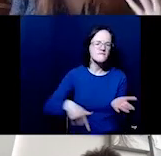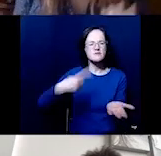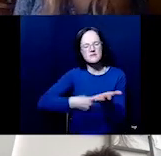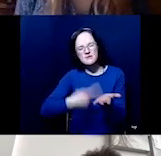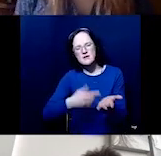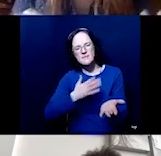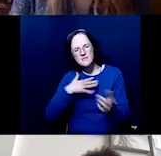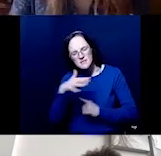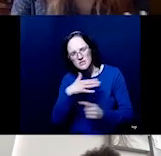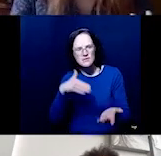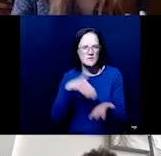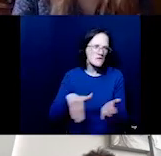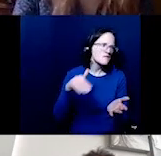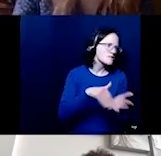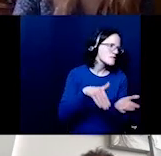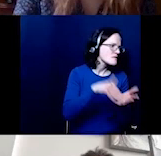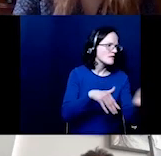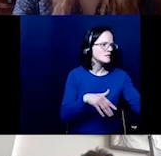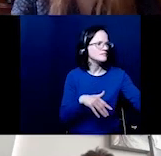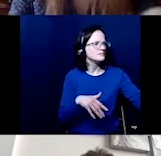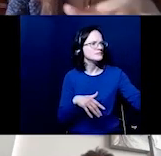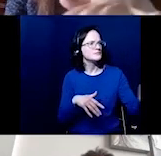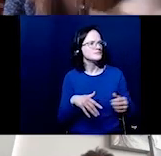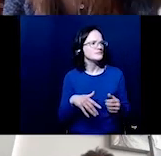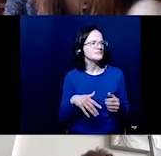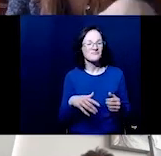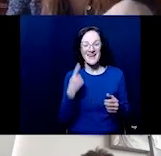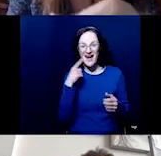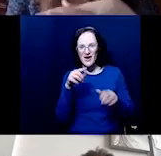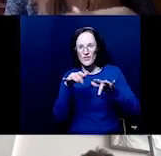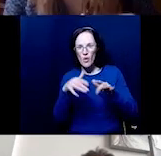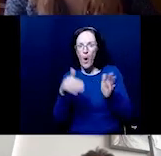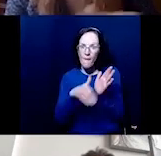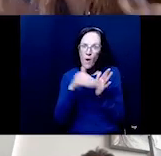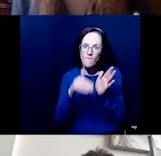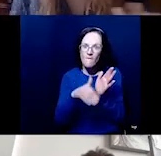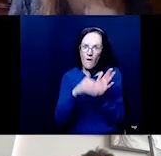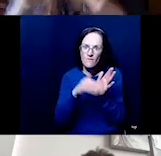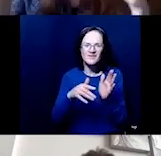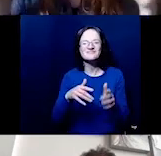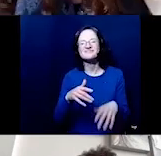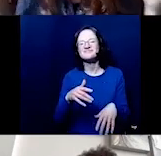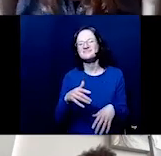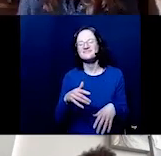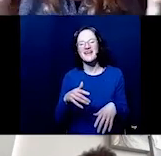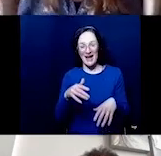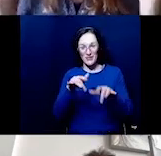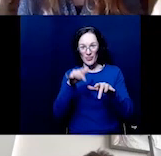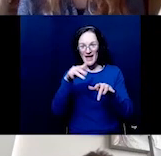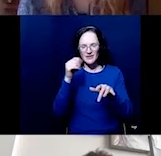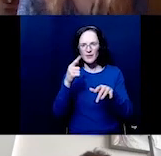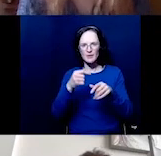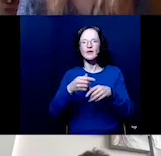over and over. And for those who can't see, I just wrote over and over until you can't see it anymore, just to give you a